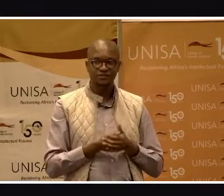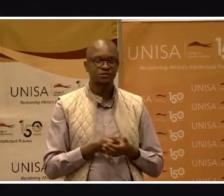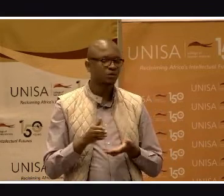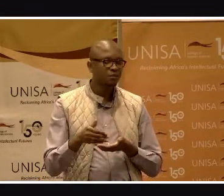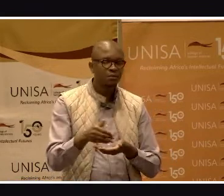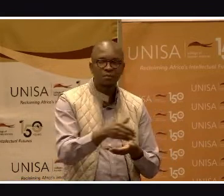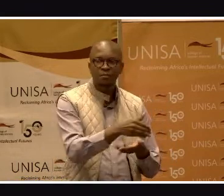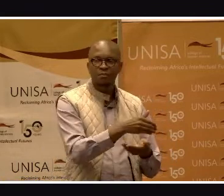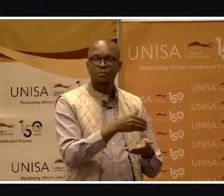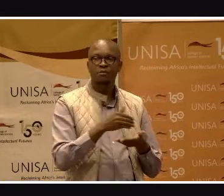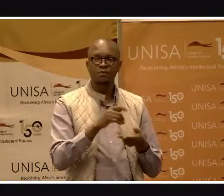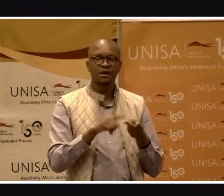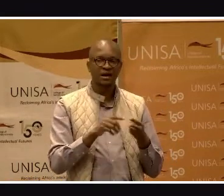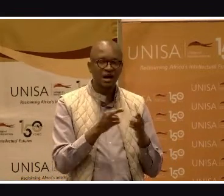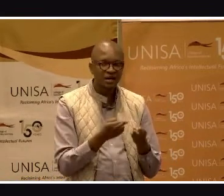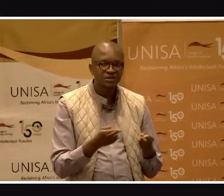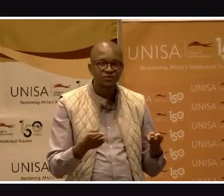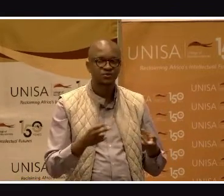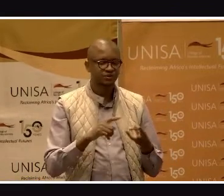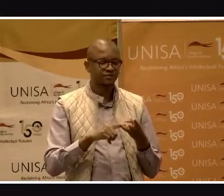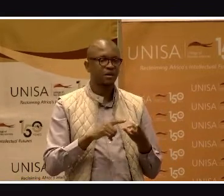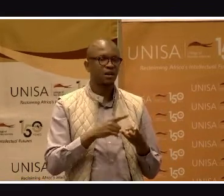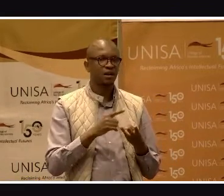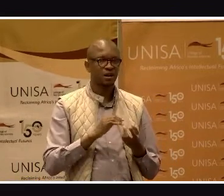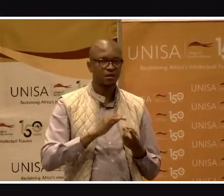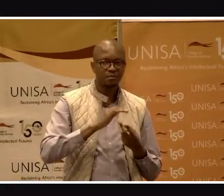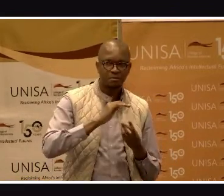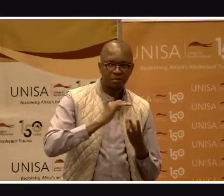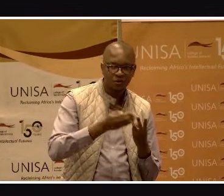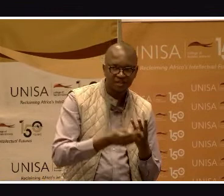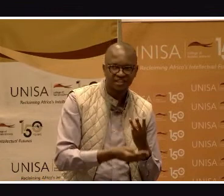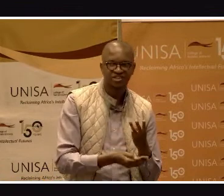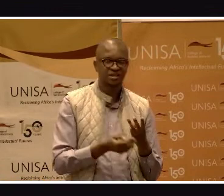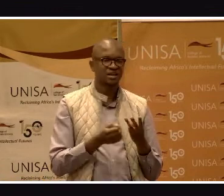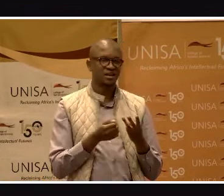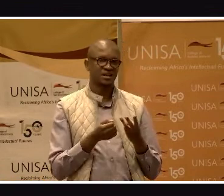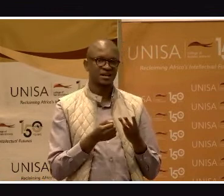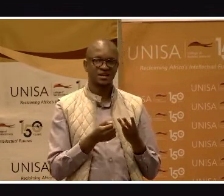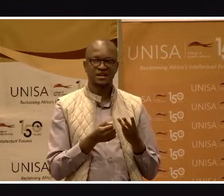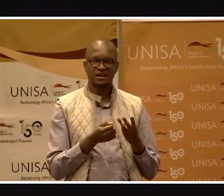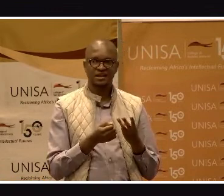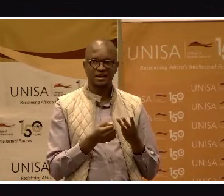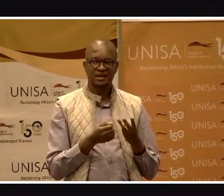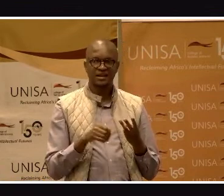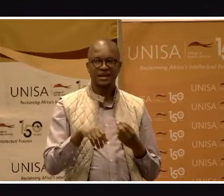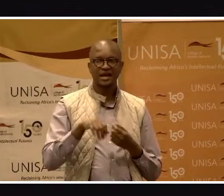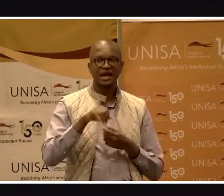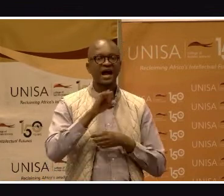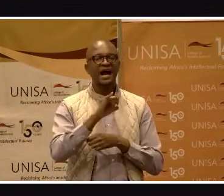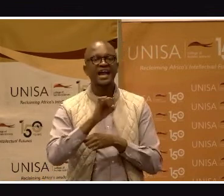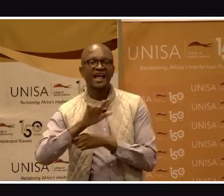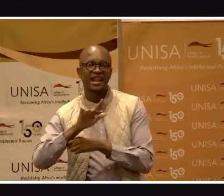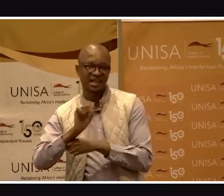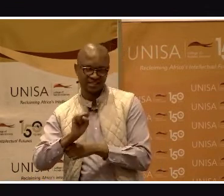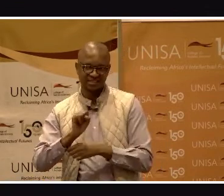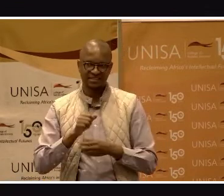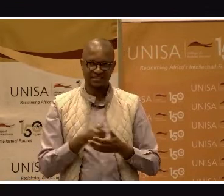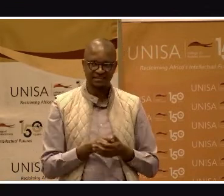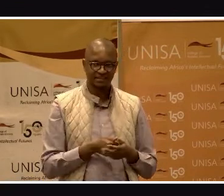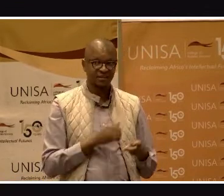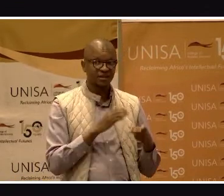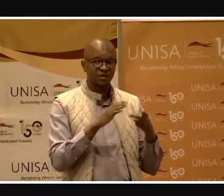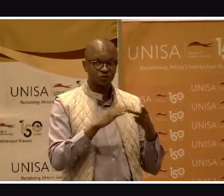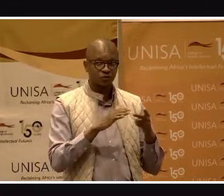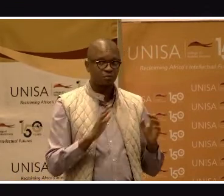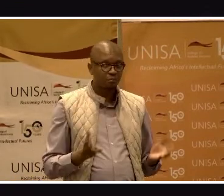for the preservation and restoration of indigenous languages. Two, to promote many indigenous languages to bring attention to